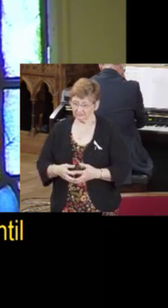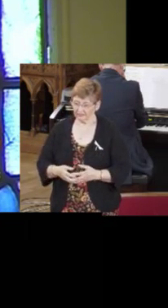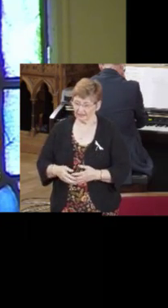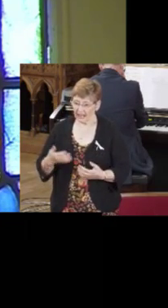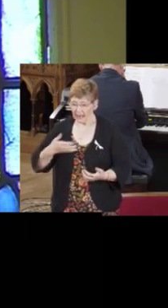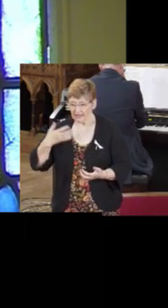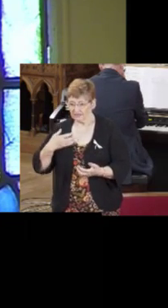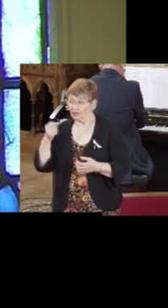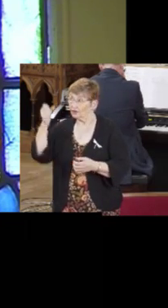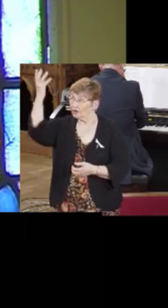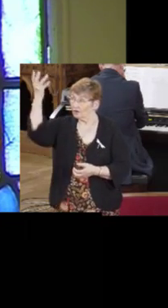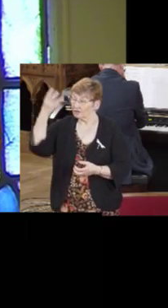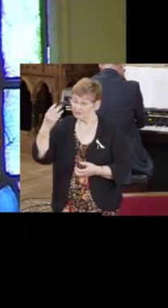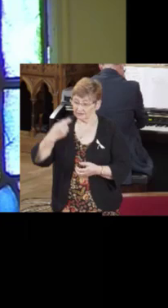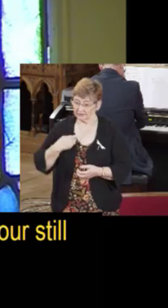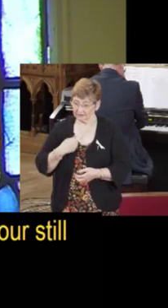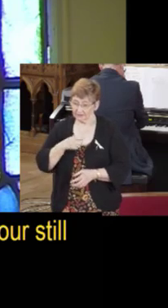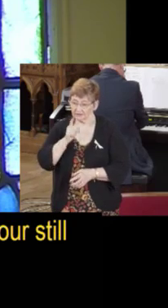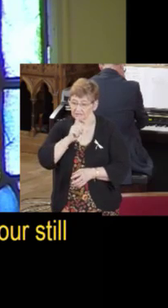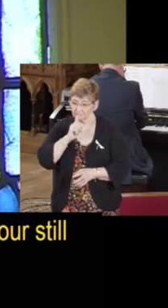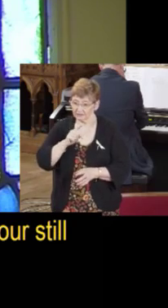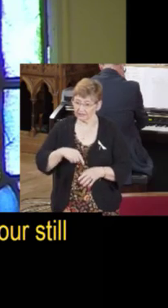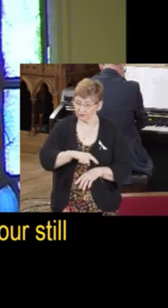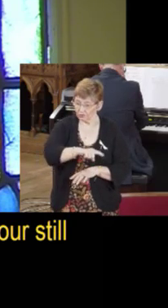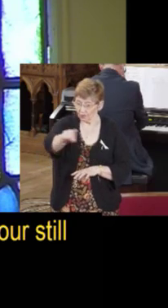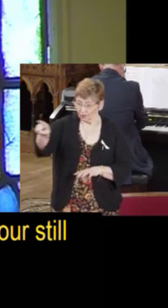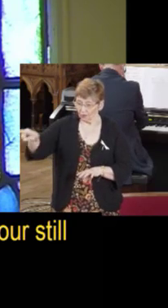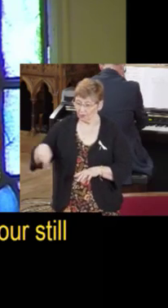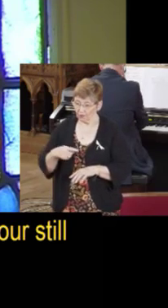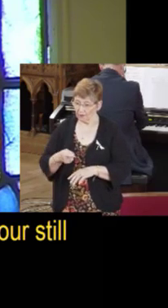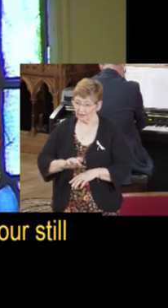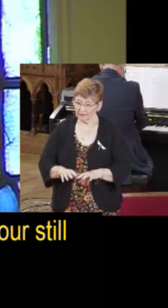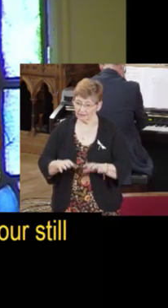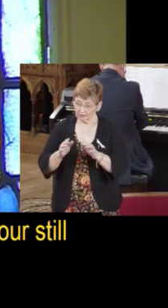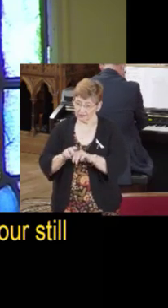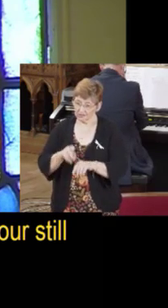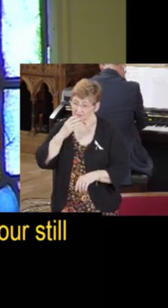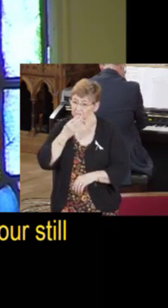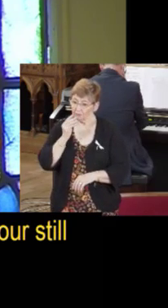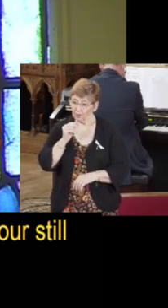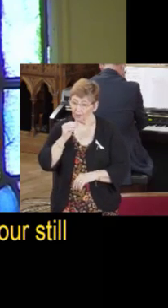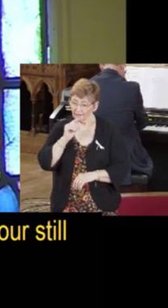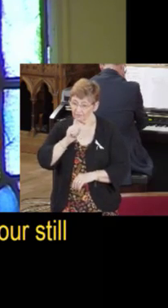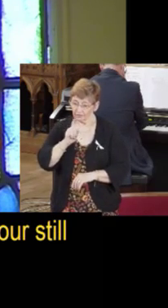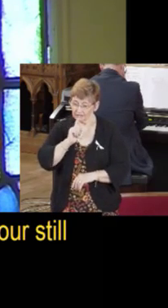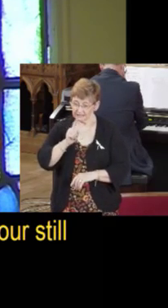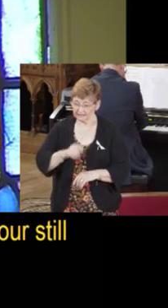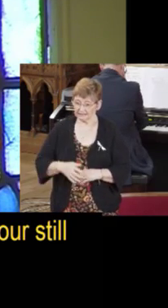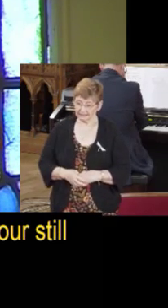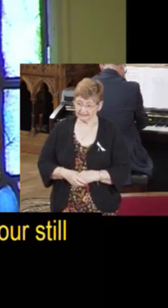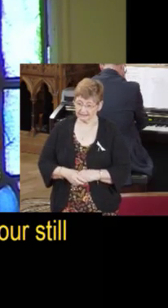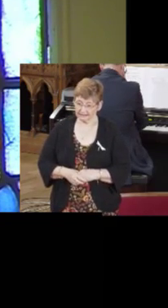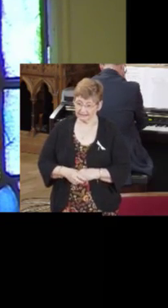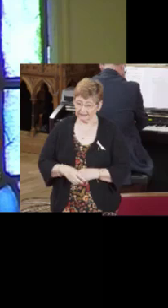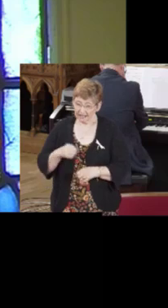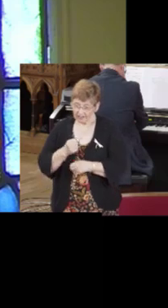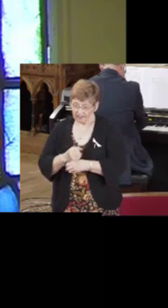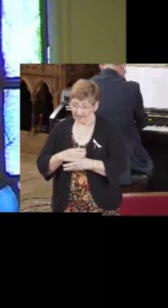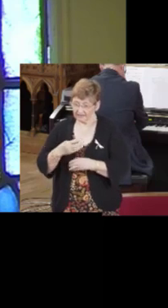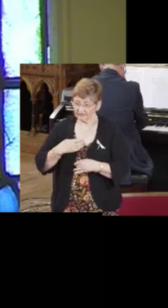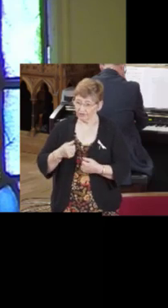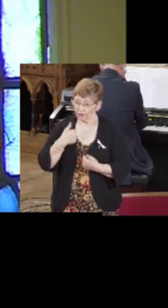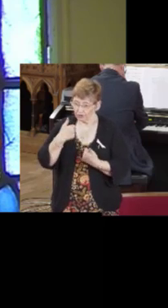Living God, speak to each one of these in your still small voice, we pray. Grant them your